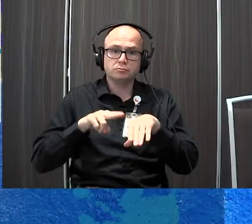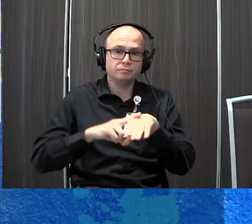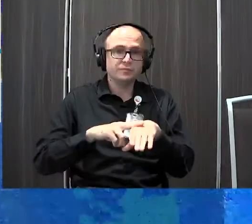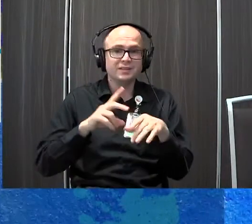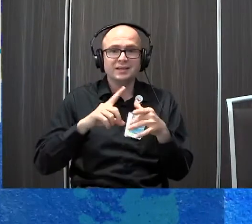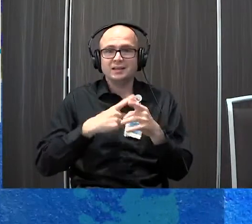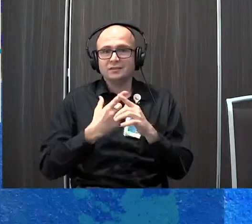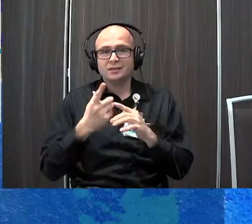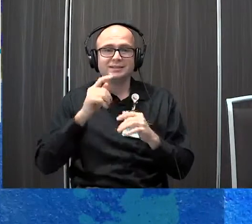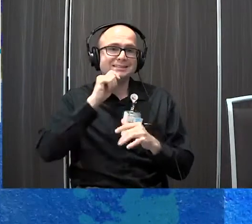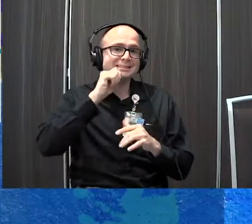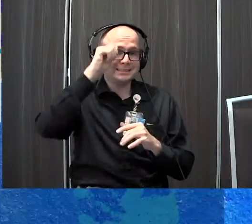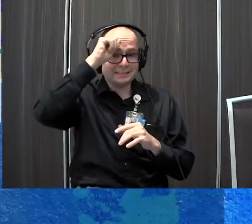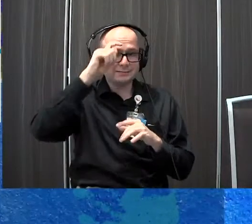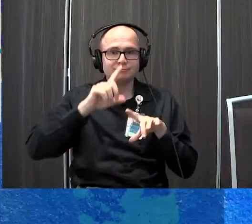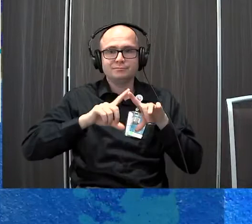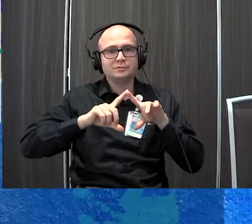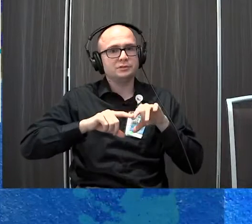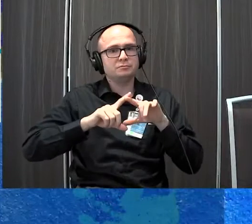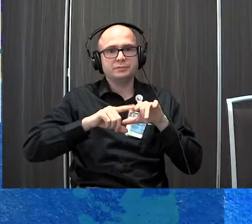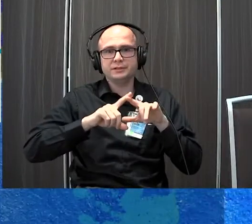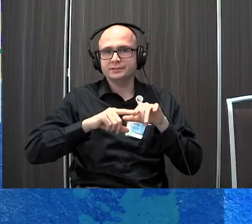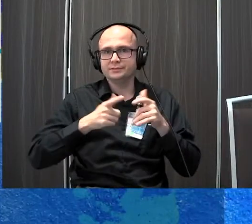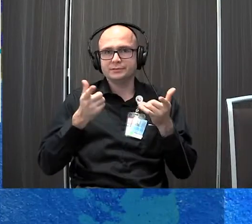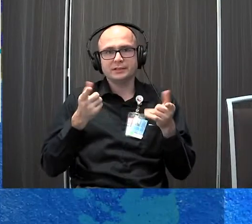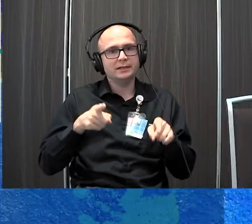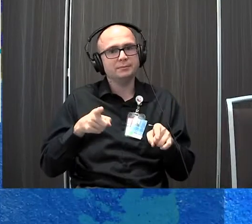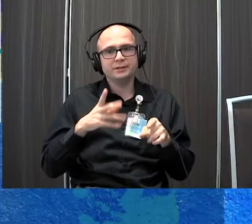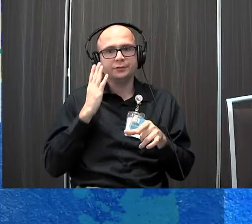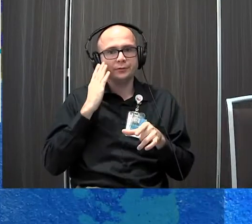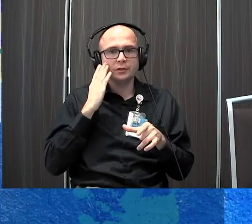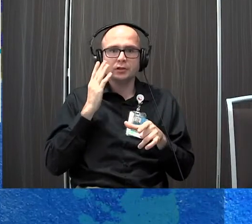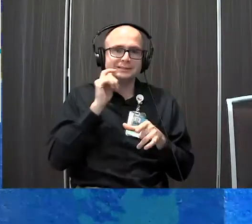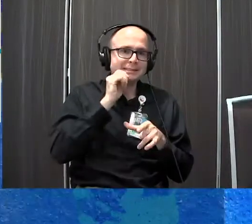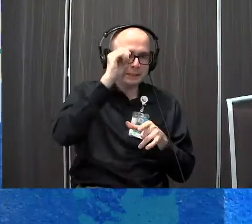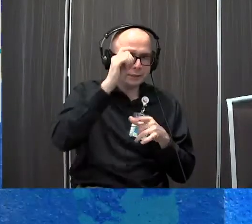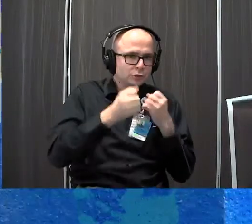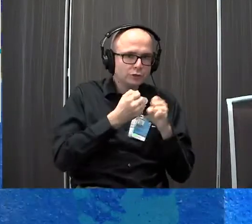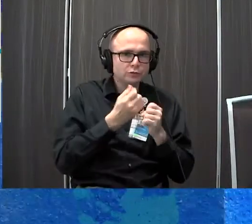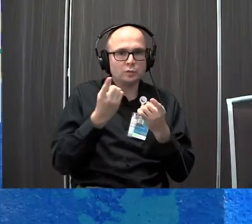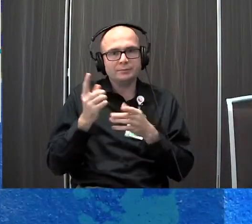then during adolescence, it really depends on what's happening in terms of puberty or treatment for puberty.